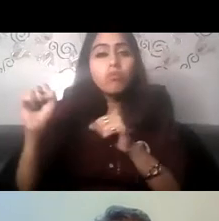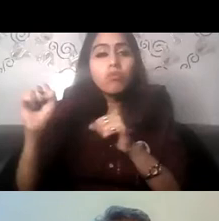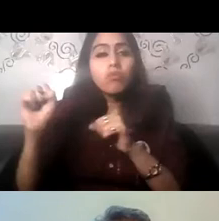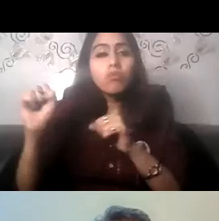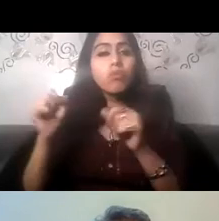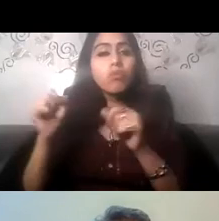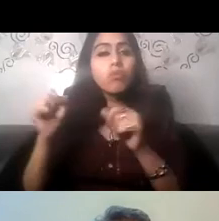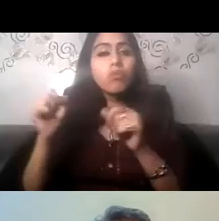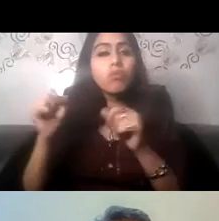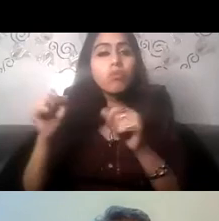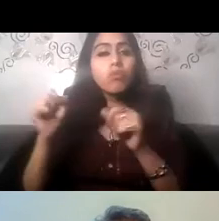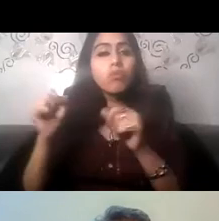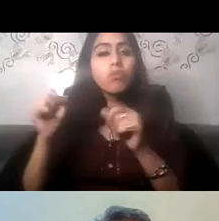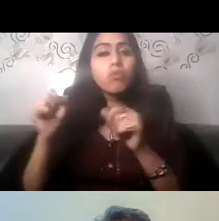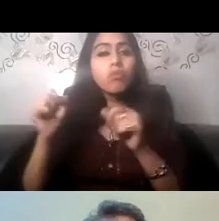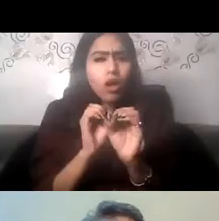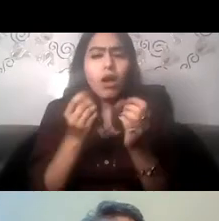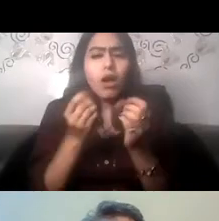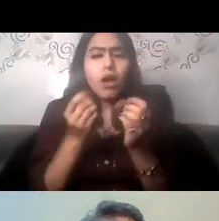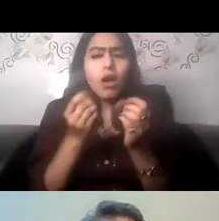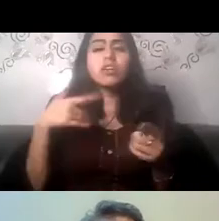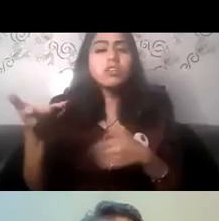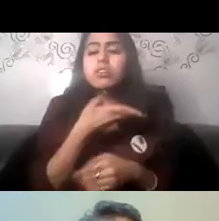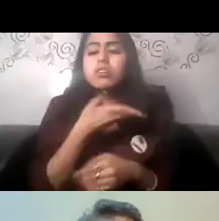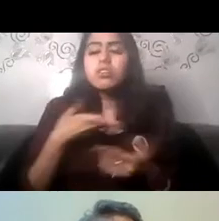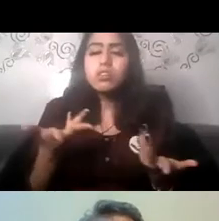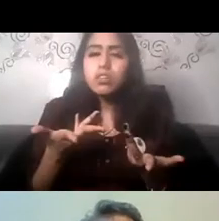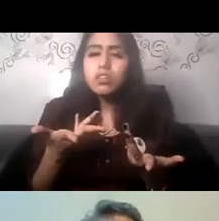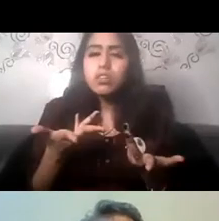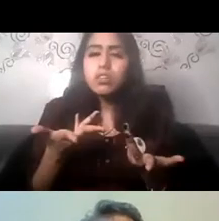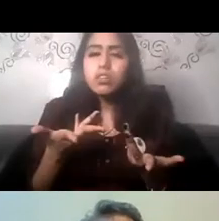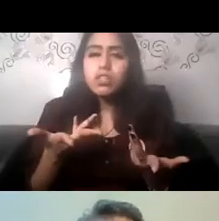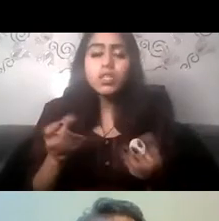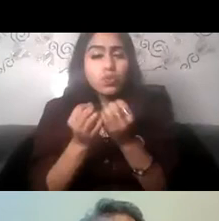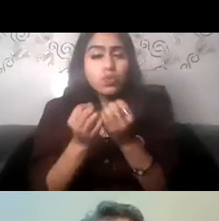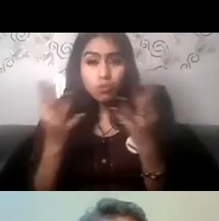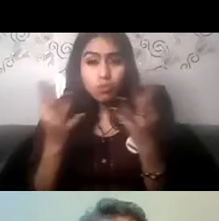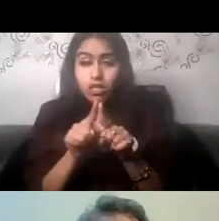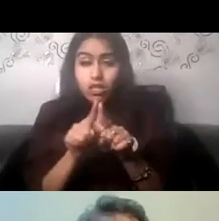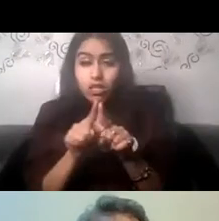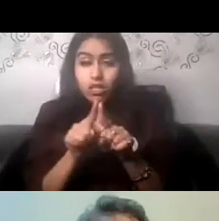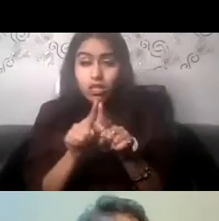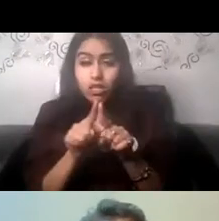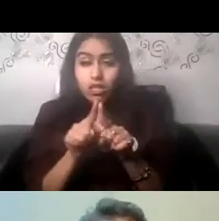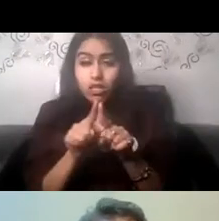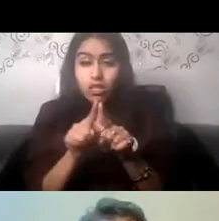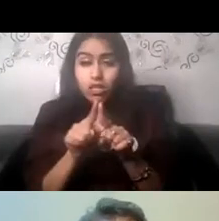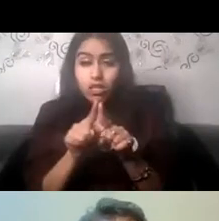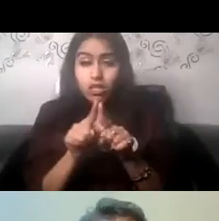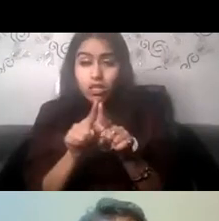see. What I realized at that time was there was so much possible as well. Like